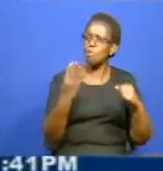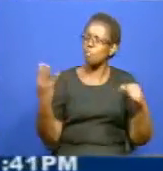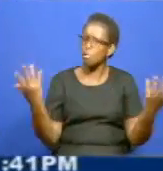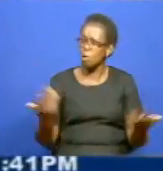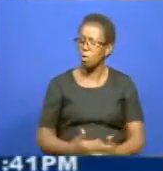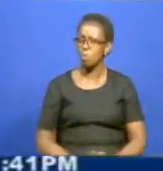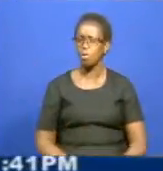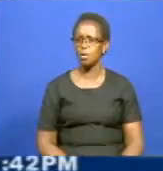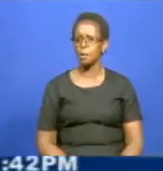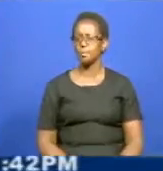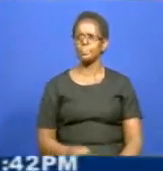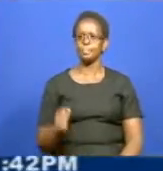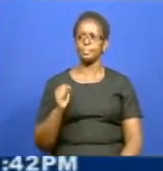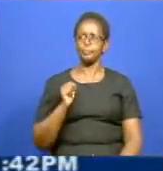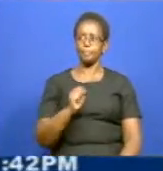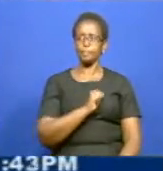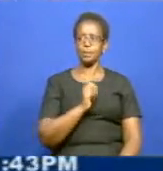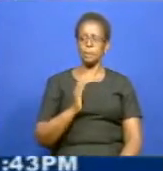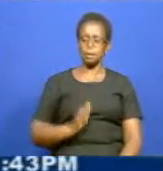Senator Musurbe.